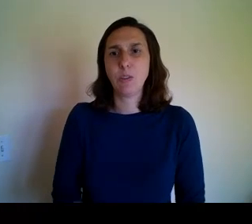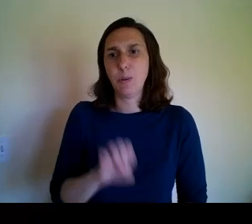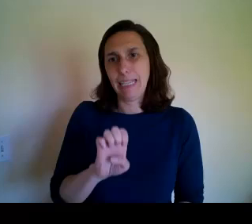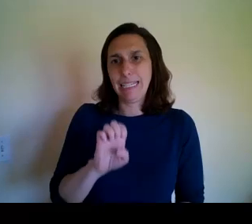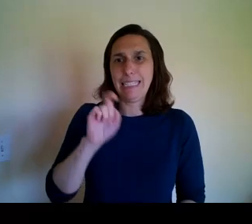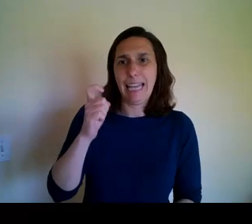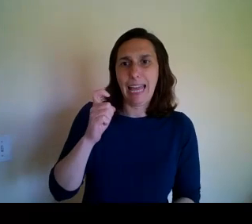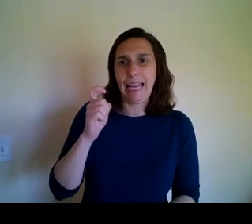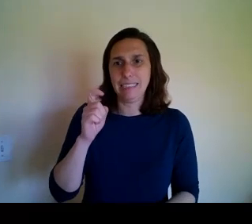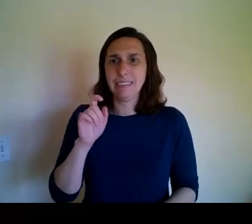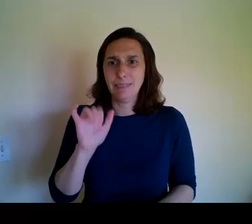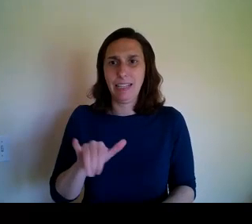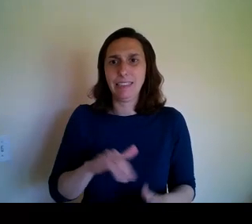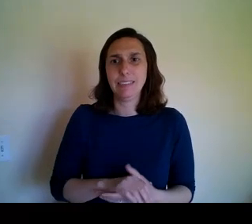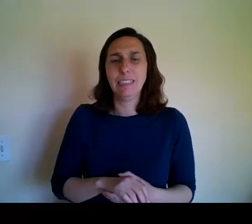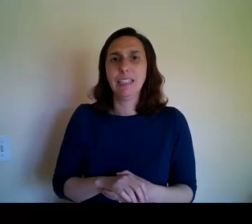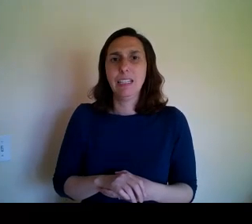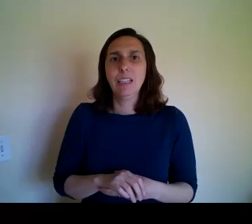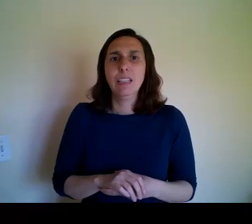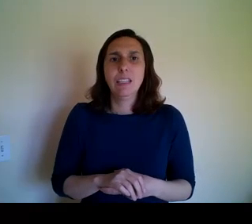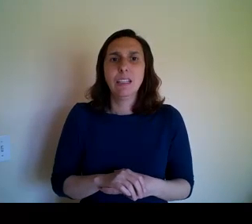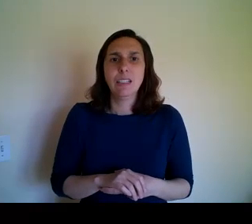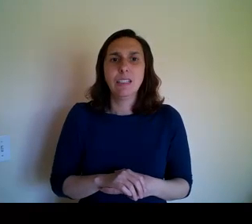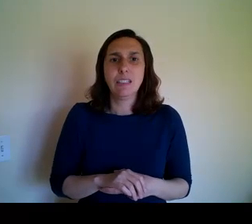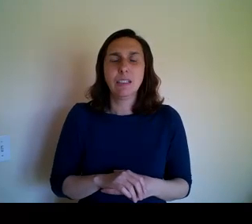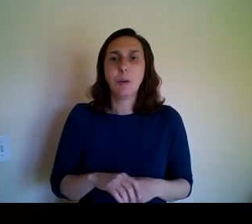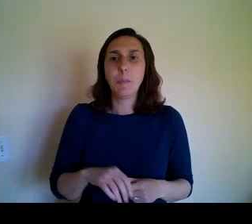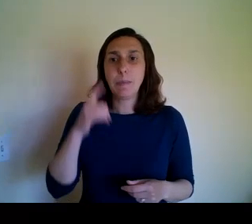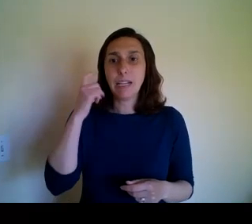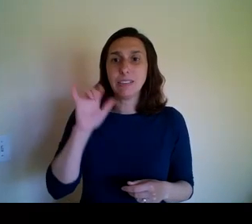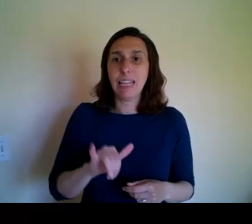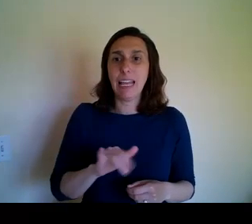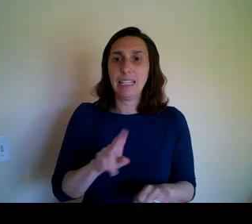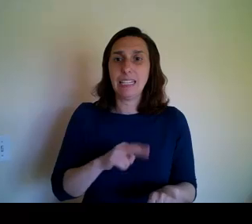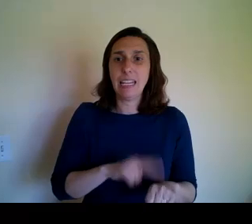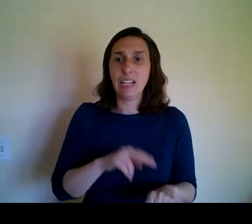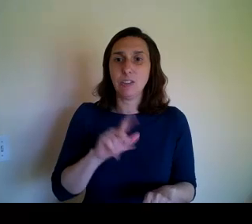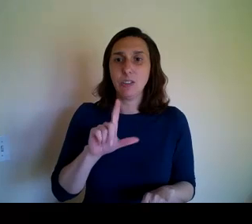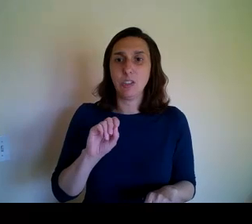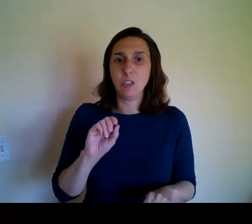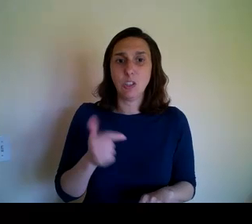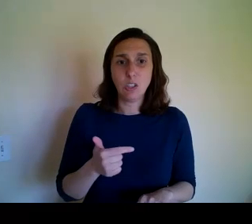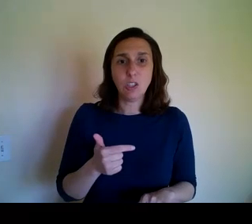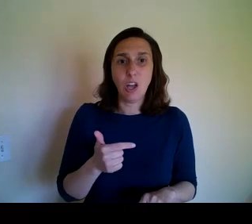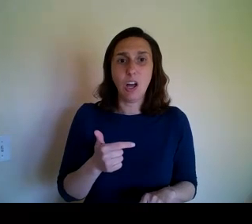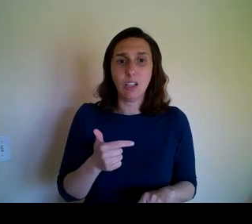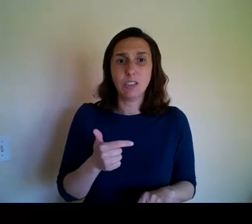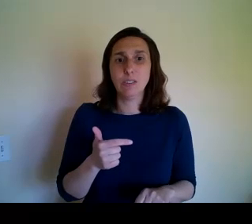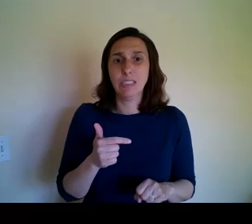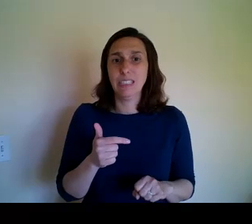whatever is around it. And because of that, the natural logarithm is very, very,